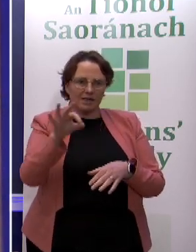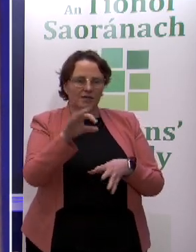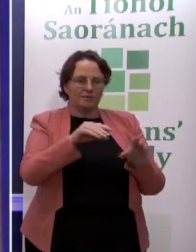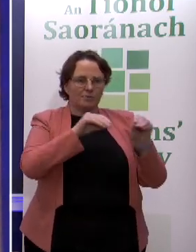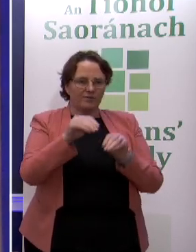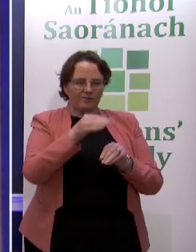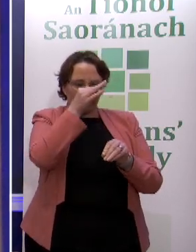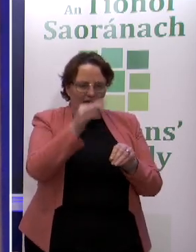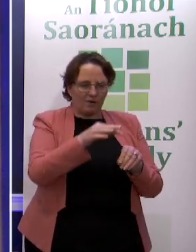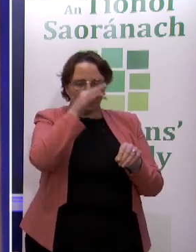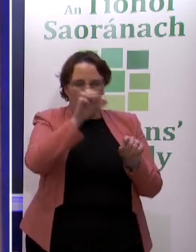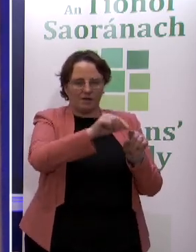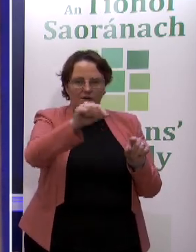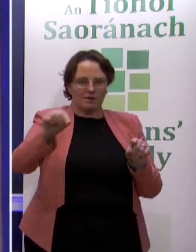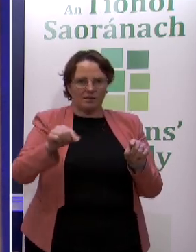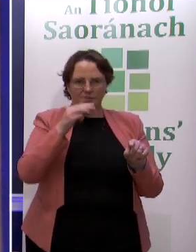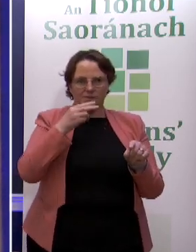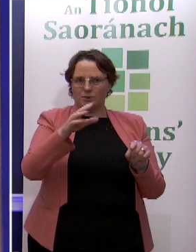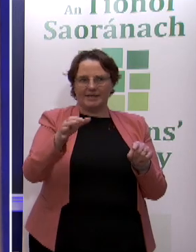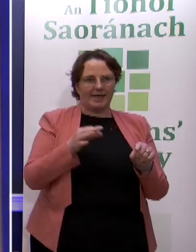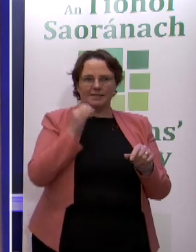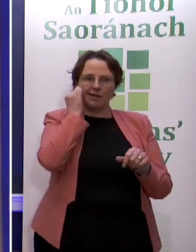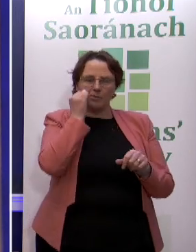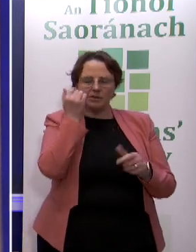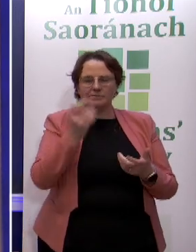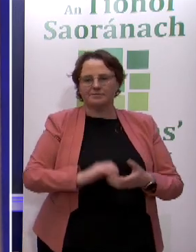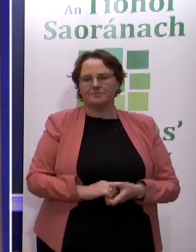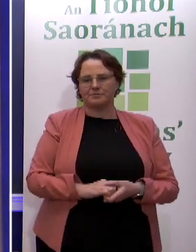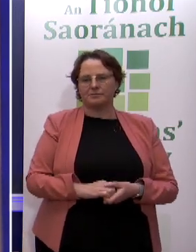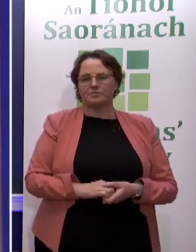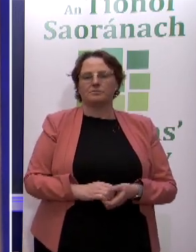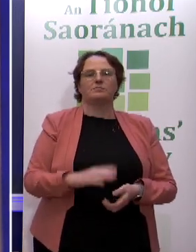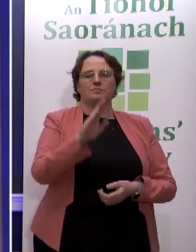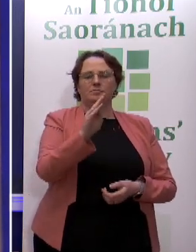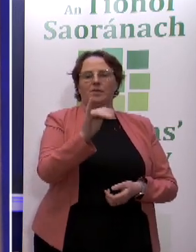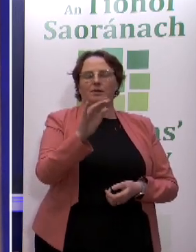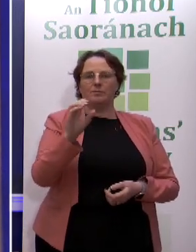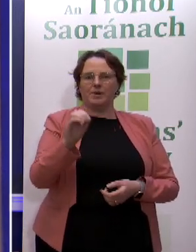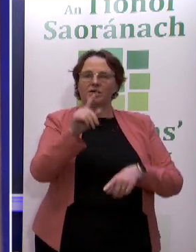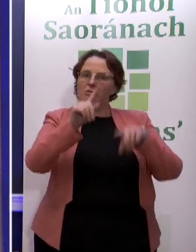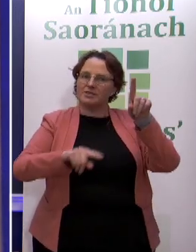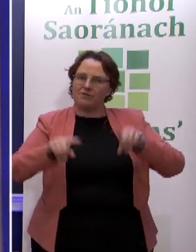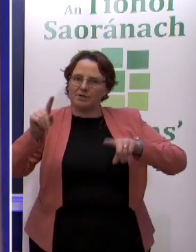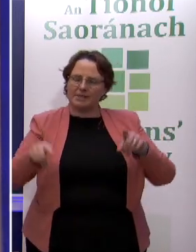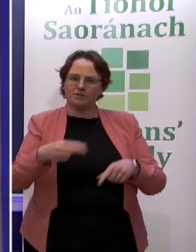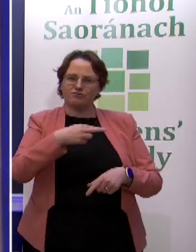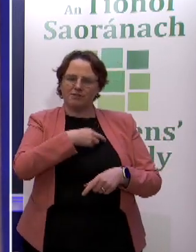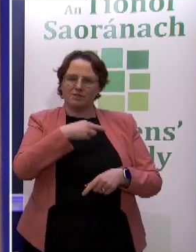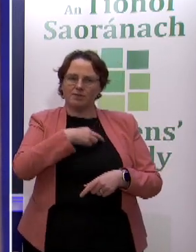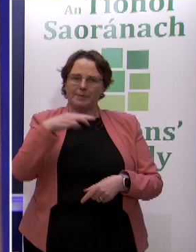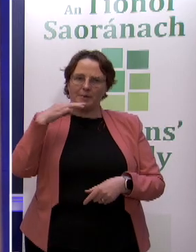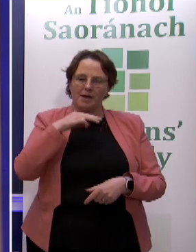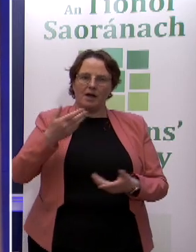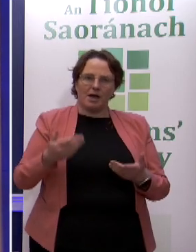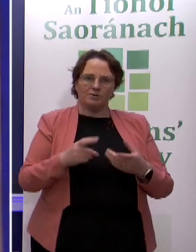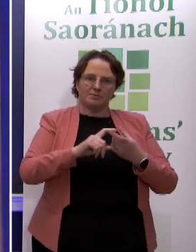flower to flower, you don't get an apple. So biodiversity can be really important in terms of helping to maintain and